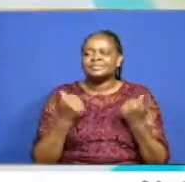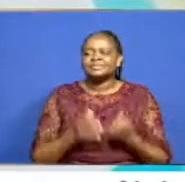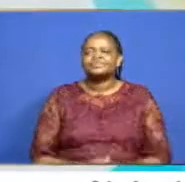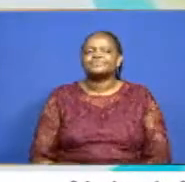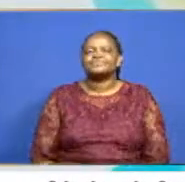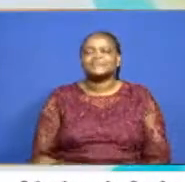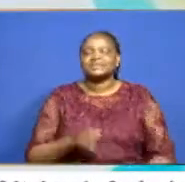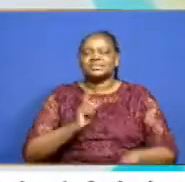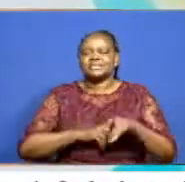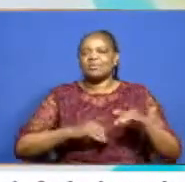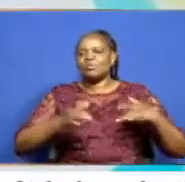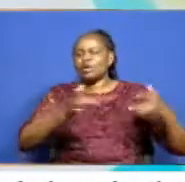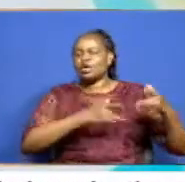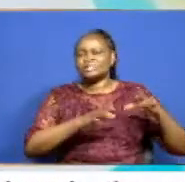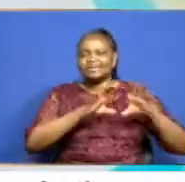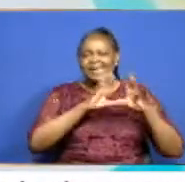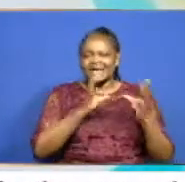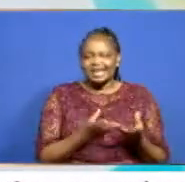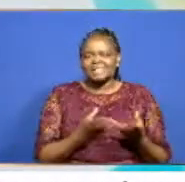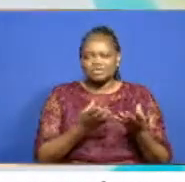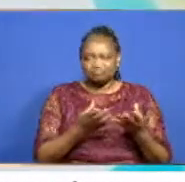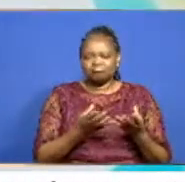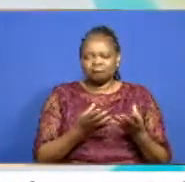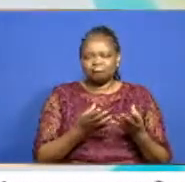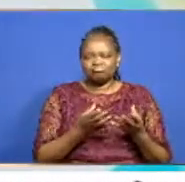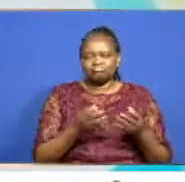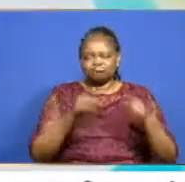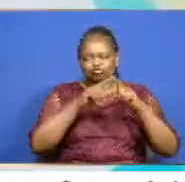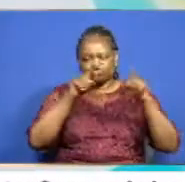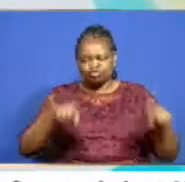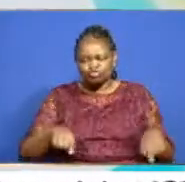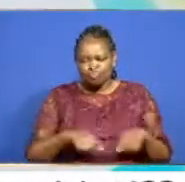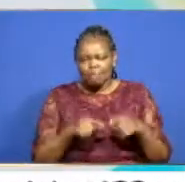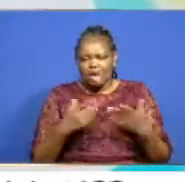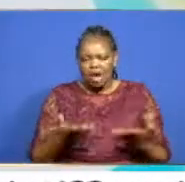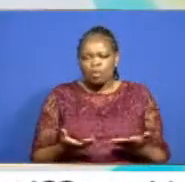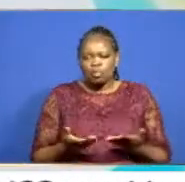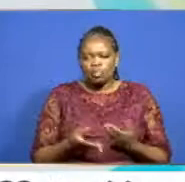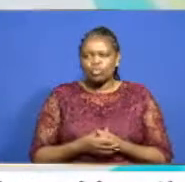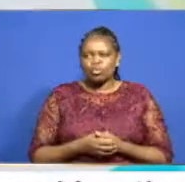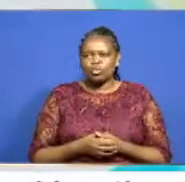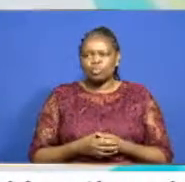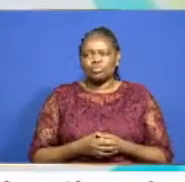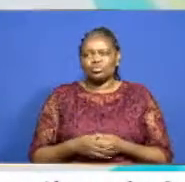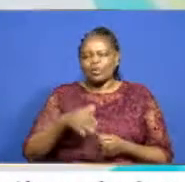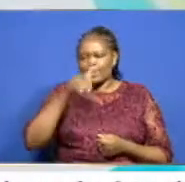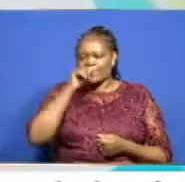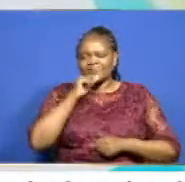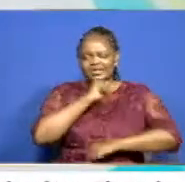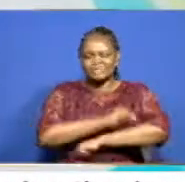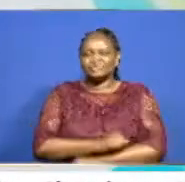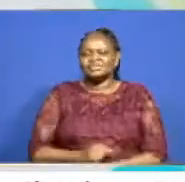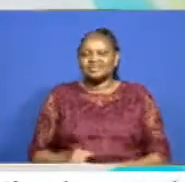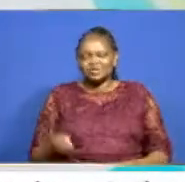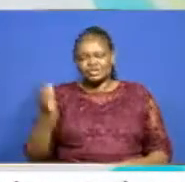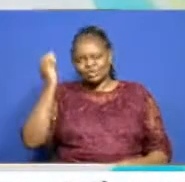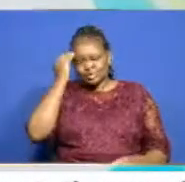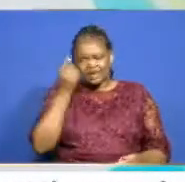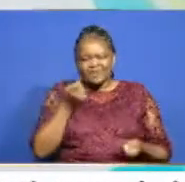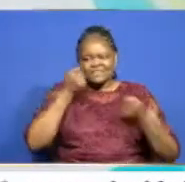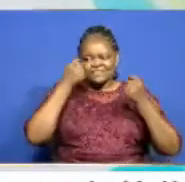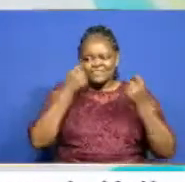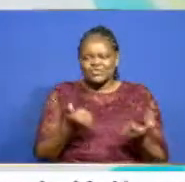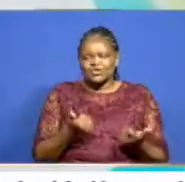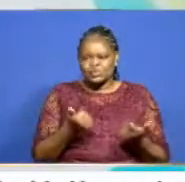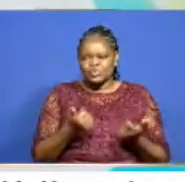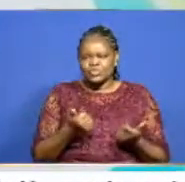we look at our classroom sizes, we have managed to keep our numbers low, because for us, we know very well